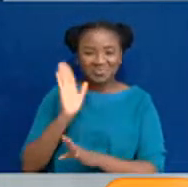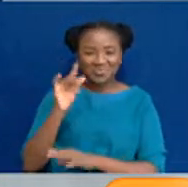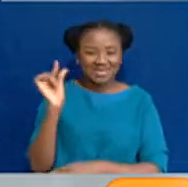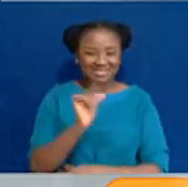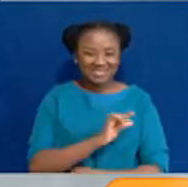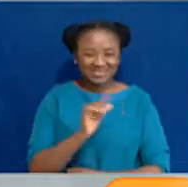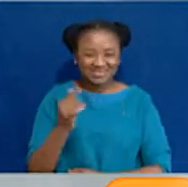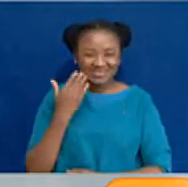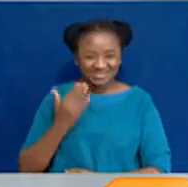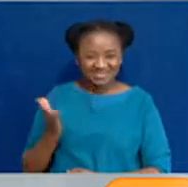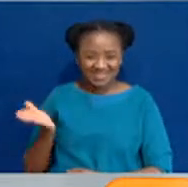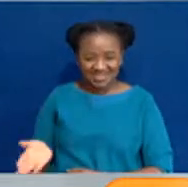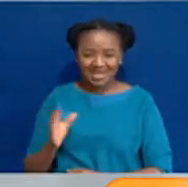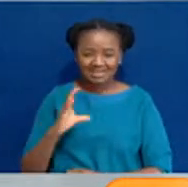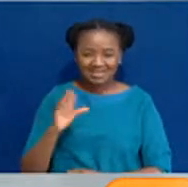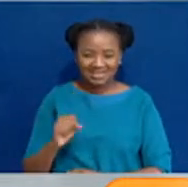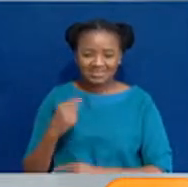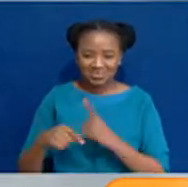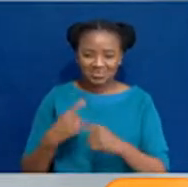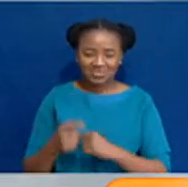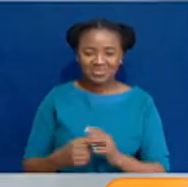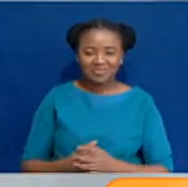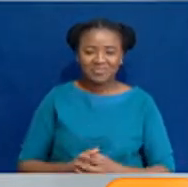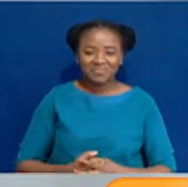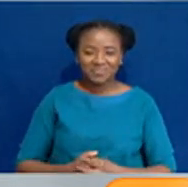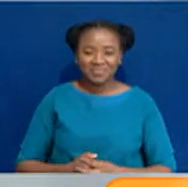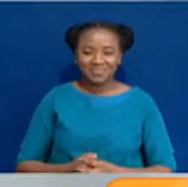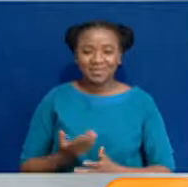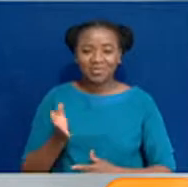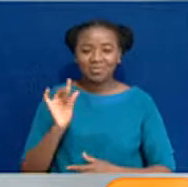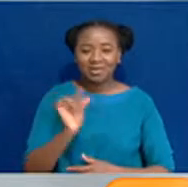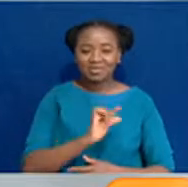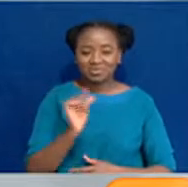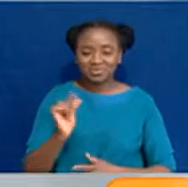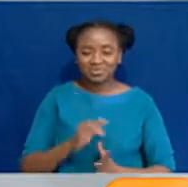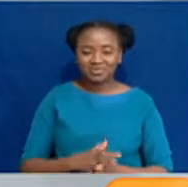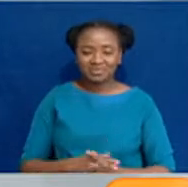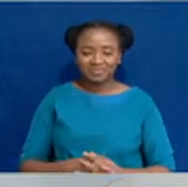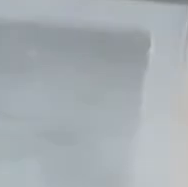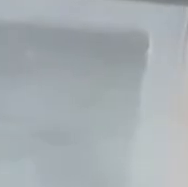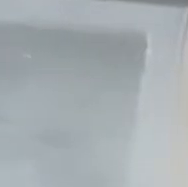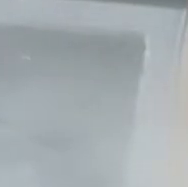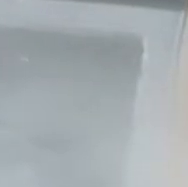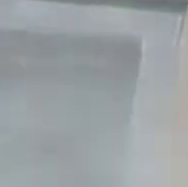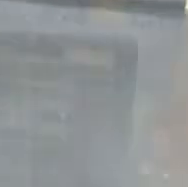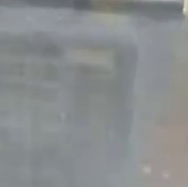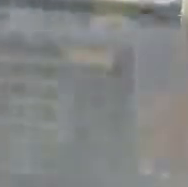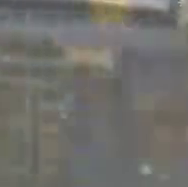still with us. We're taking a quick break. We're back with him in just a bit, and some sports news as well. See you shortly.